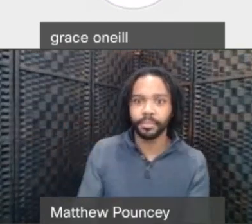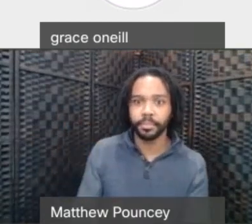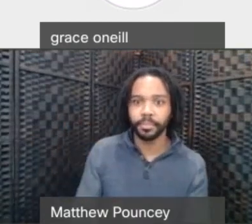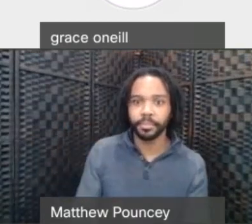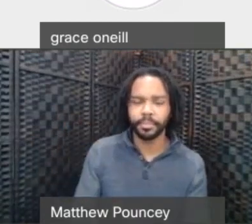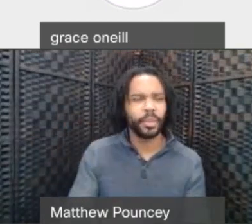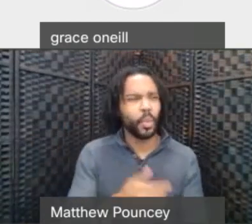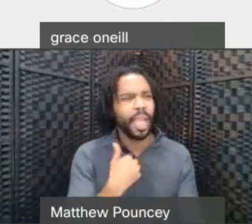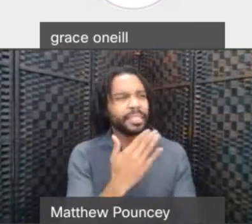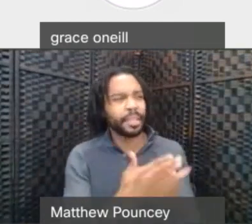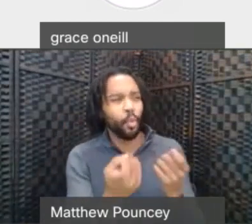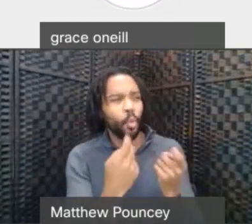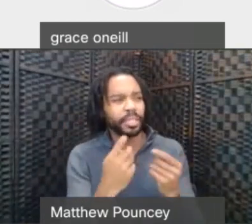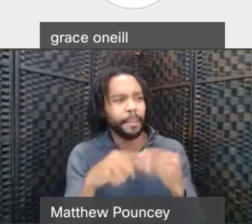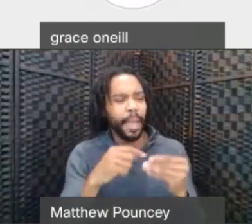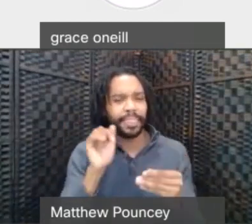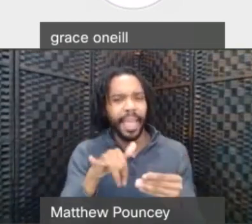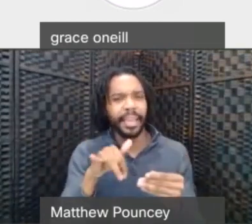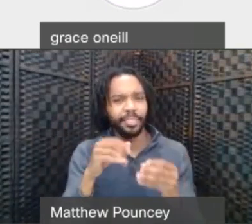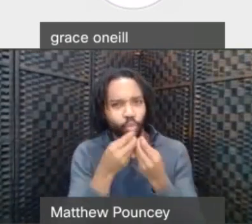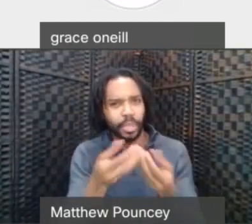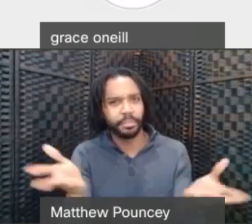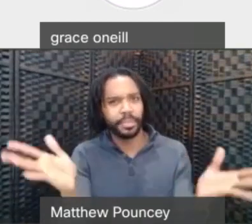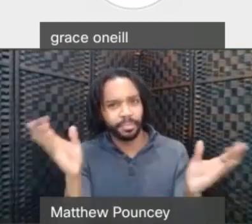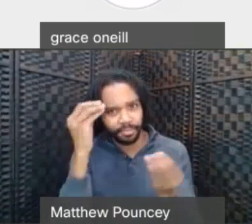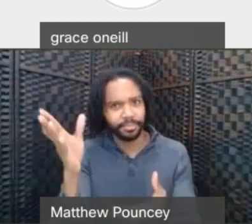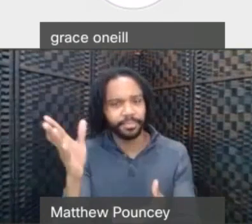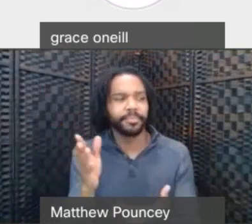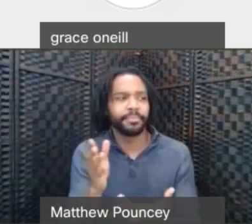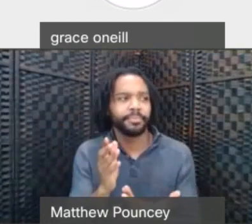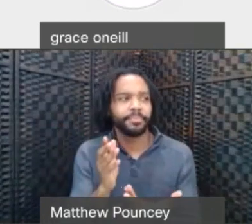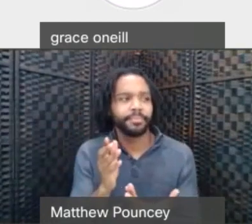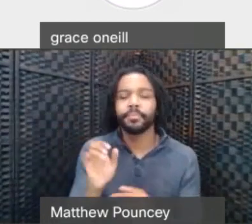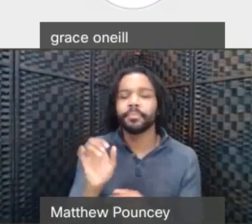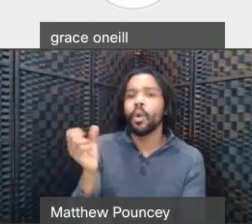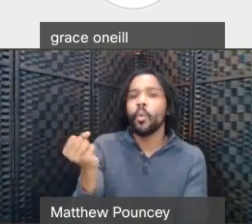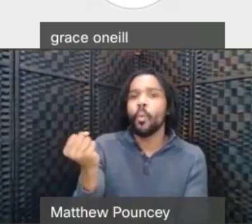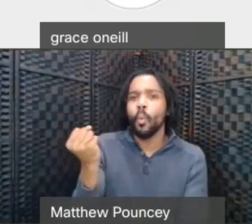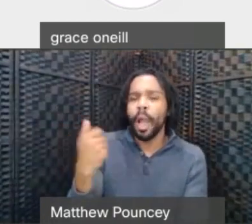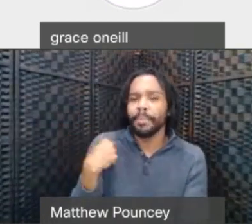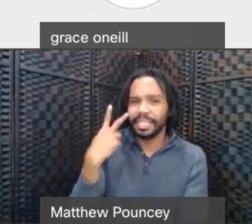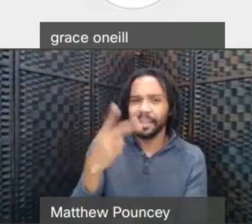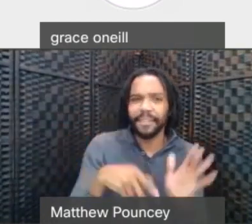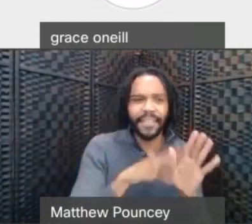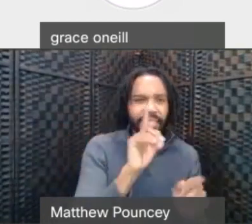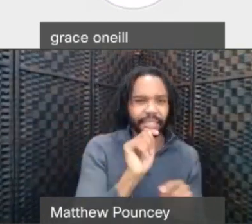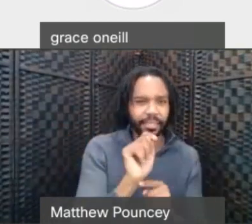transmittal, and we will be answering those questions next week. Hold on, let me see if I can find it really quickly, and I